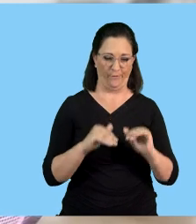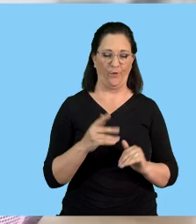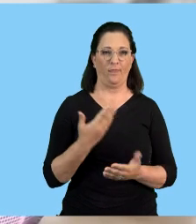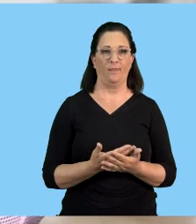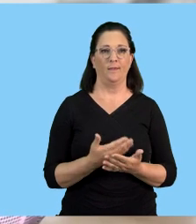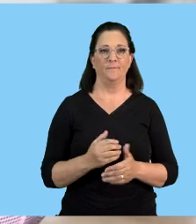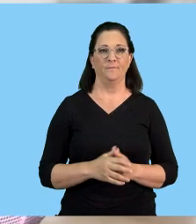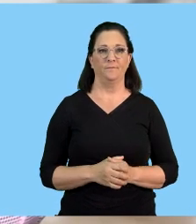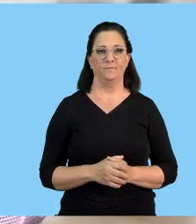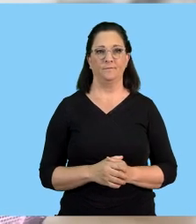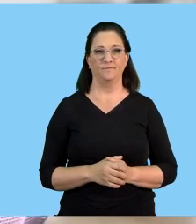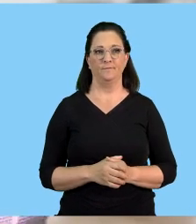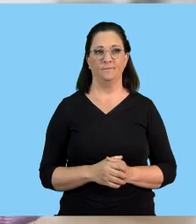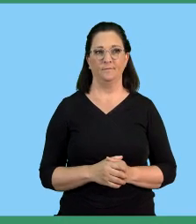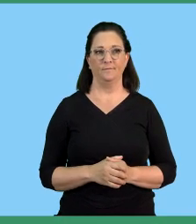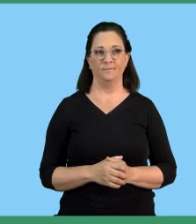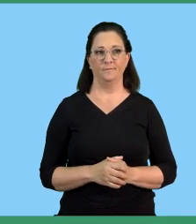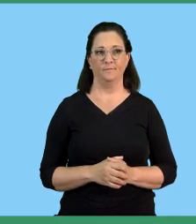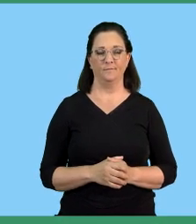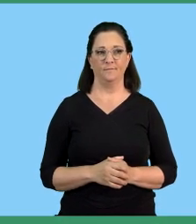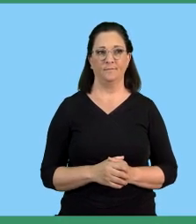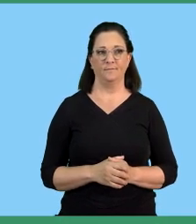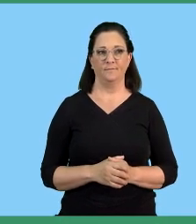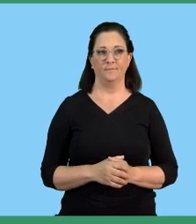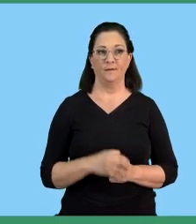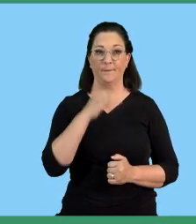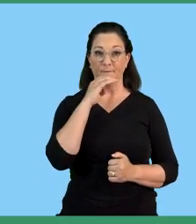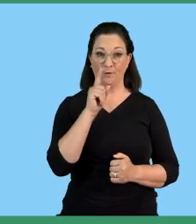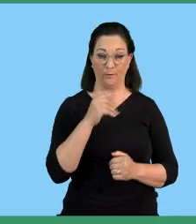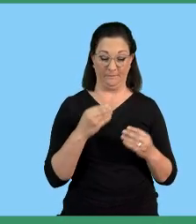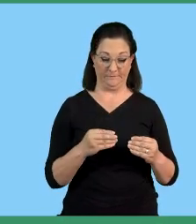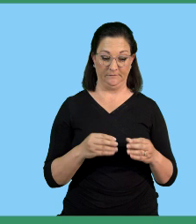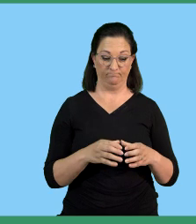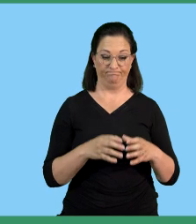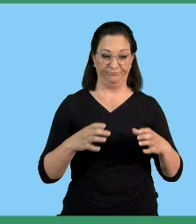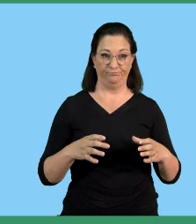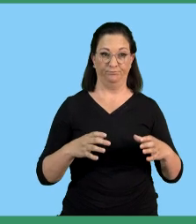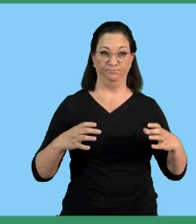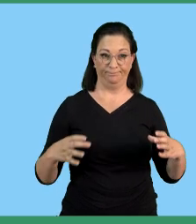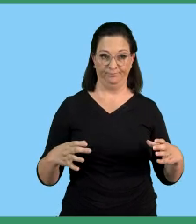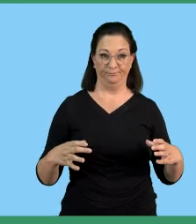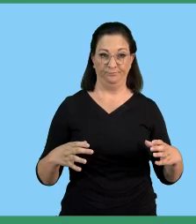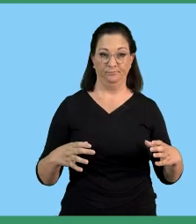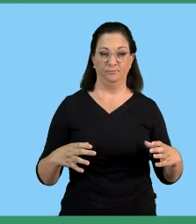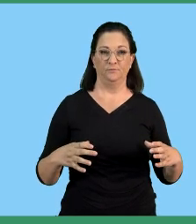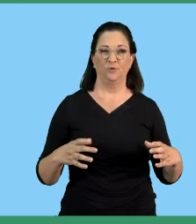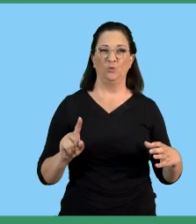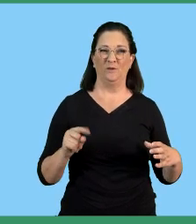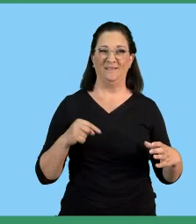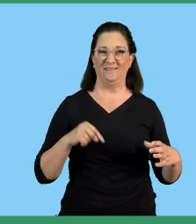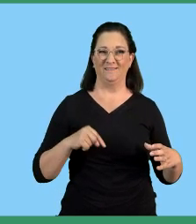on. Right, forward involves expansion. So expansion is growth, basically, of